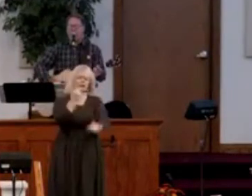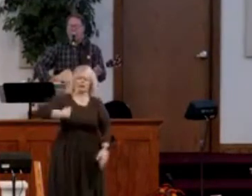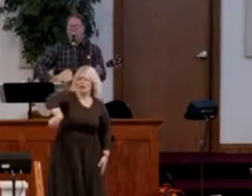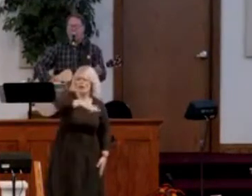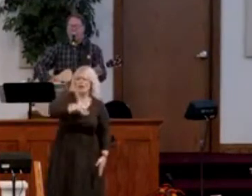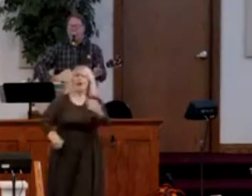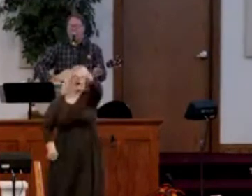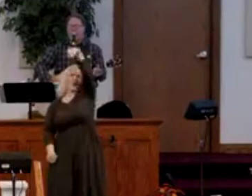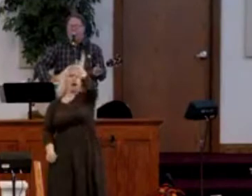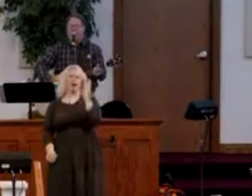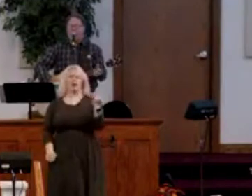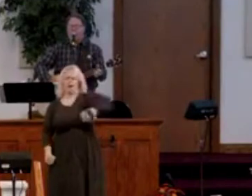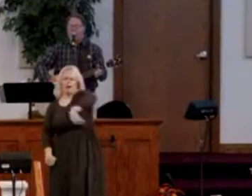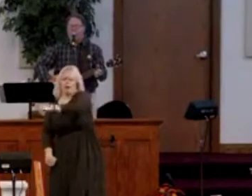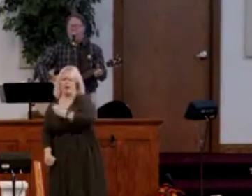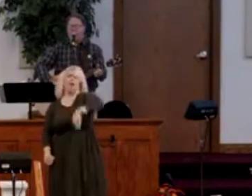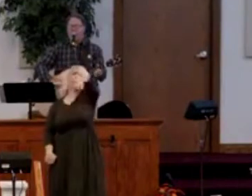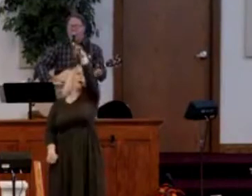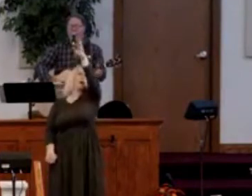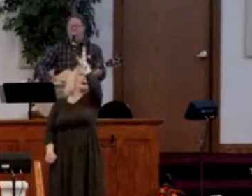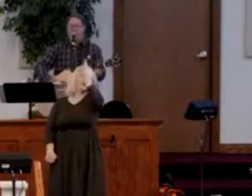God. Our